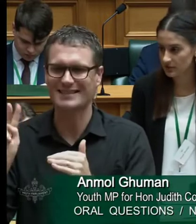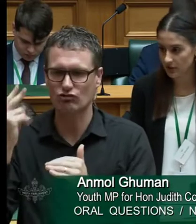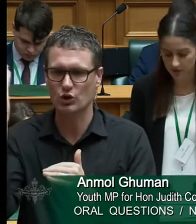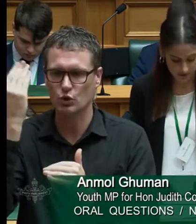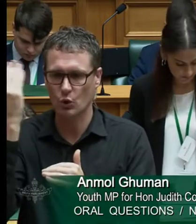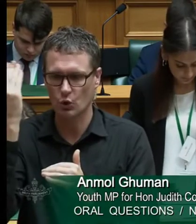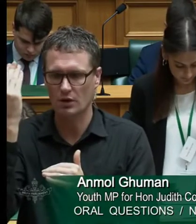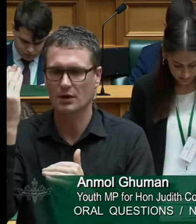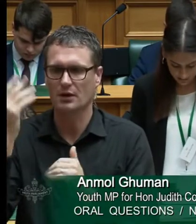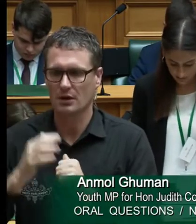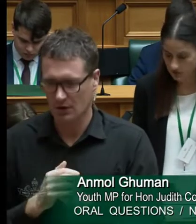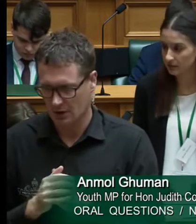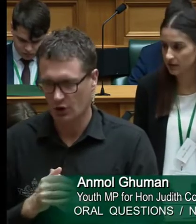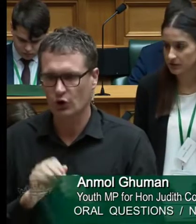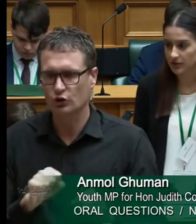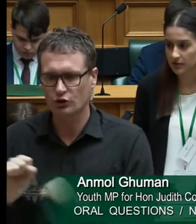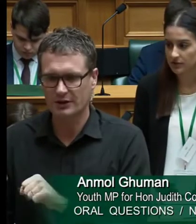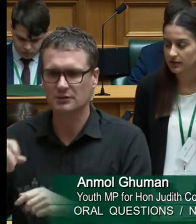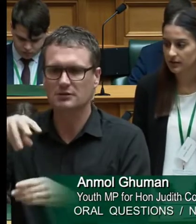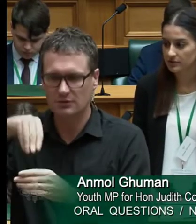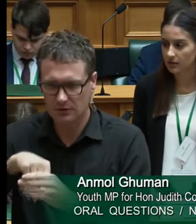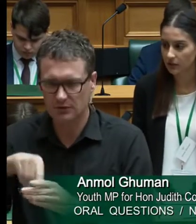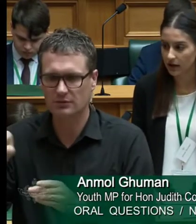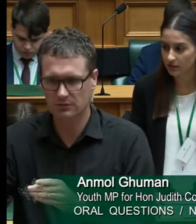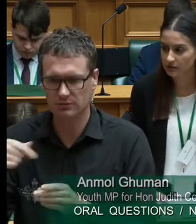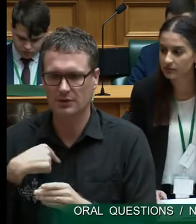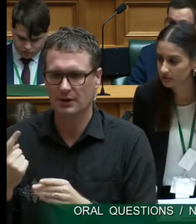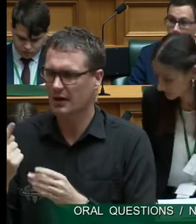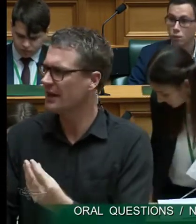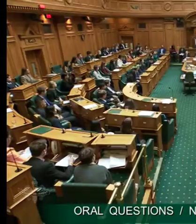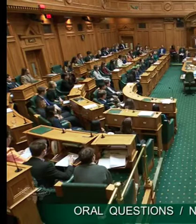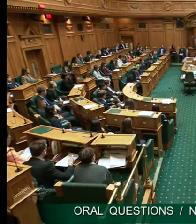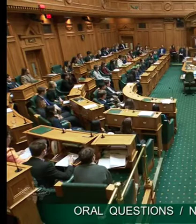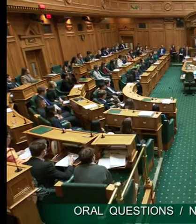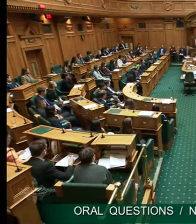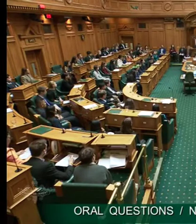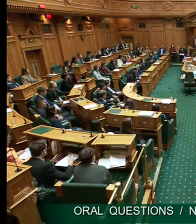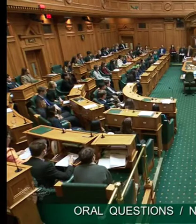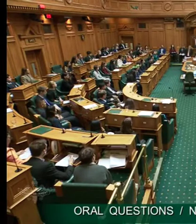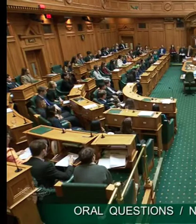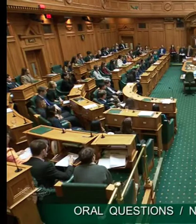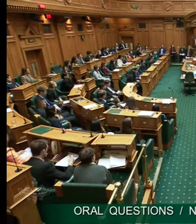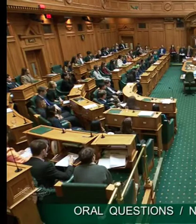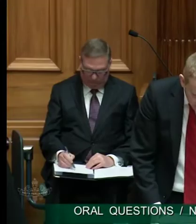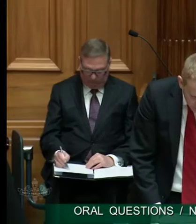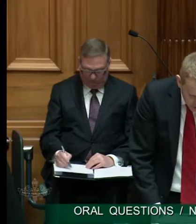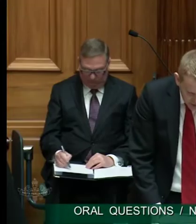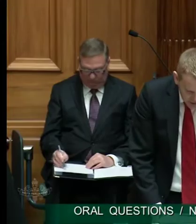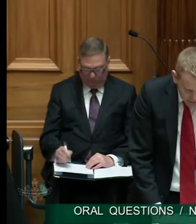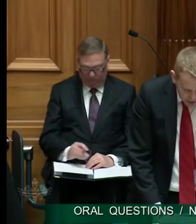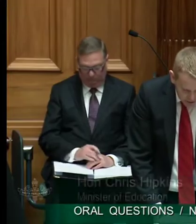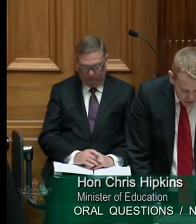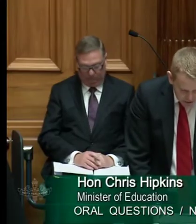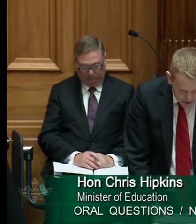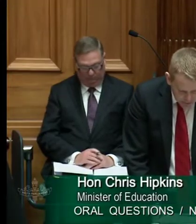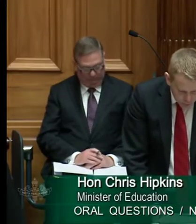civics education, including voting education, and if so, why? The Honourable Chris Hipkins. Mr Speaker, yes, I do.